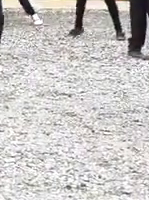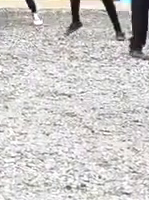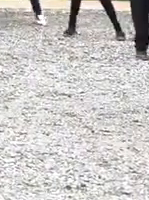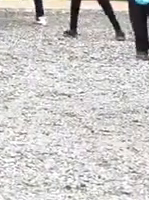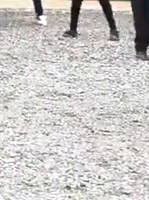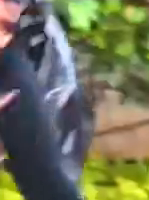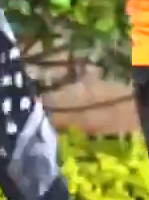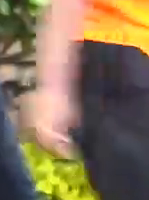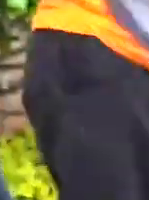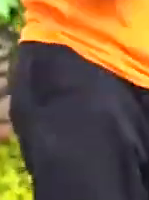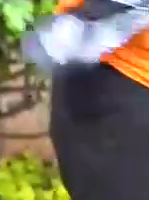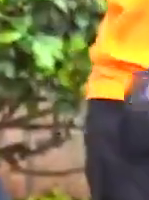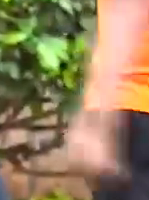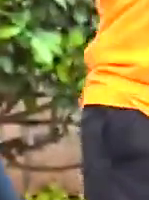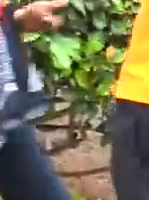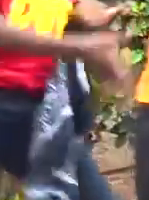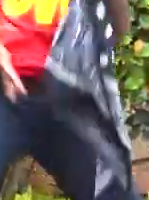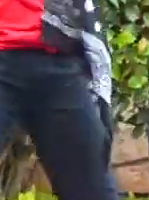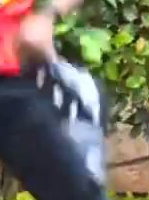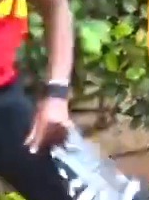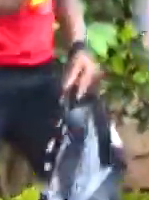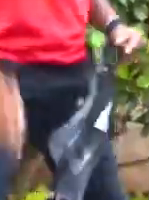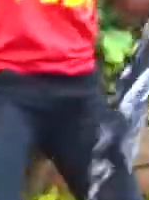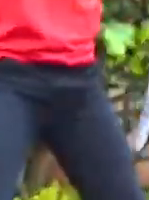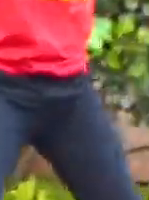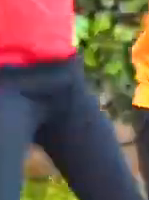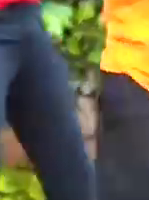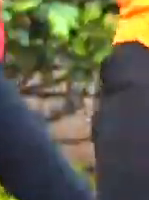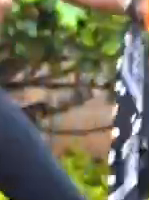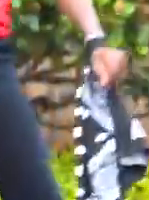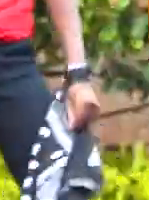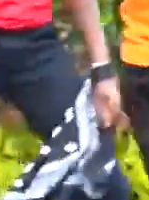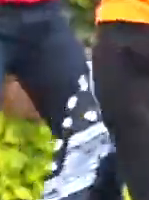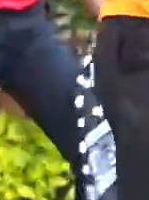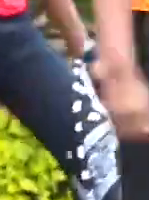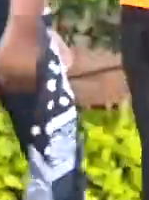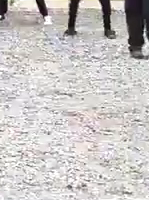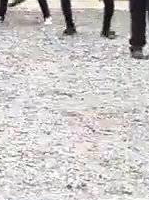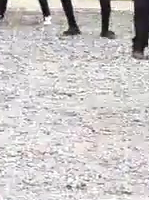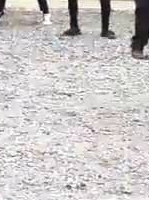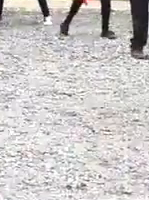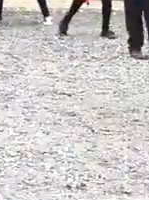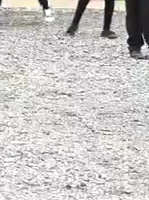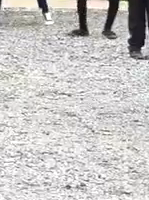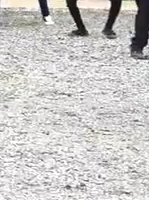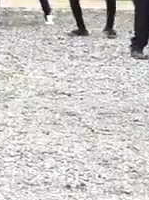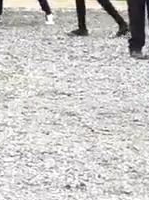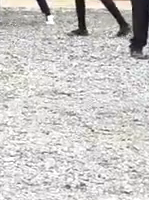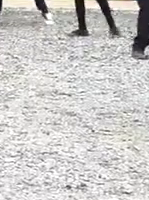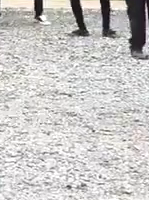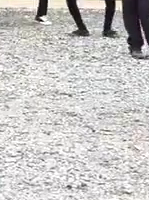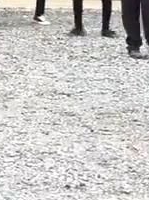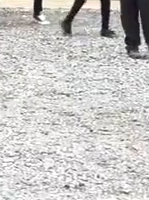my bones before my heart, heart turns into stone. So will somebody please pass